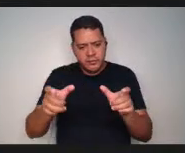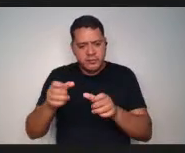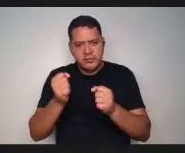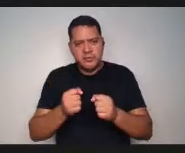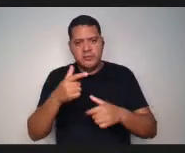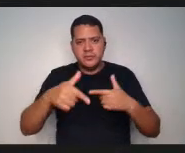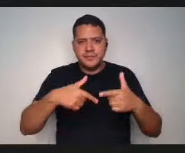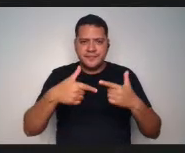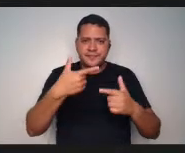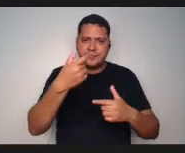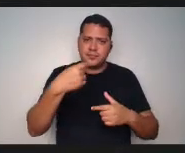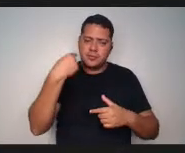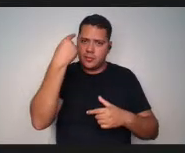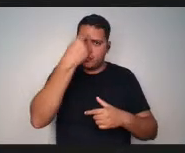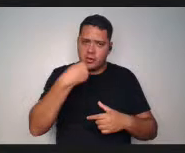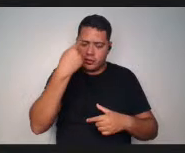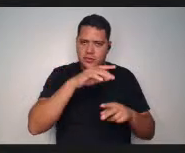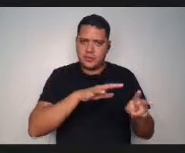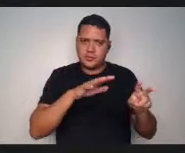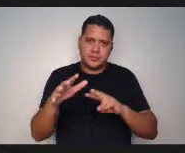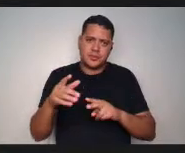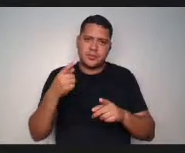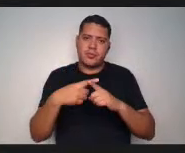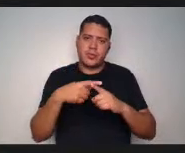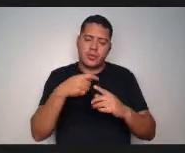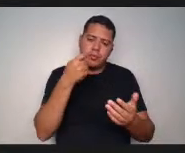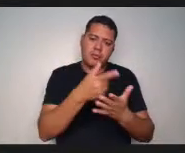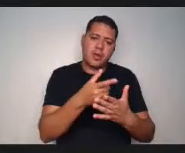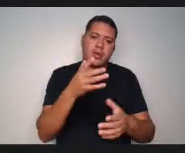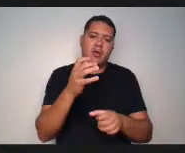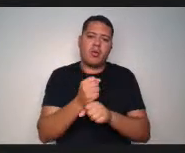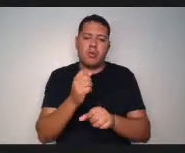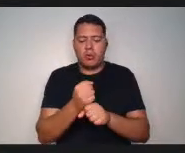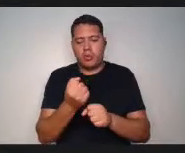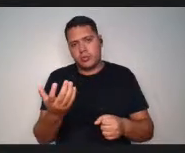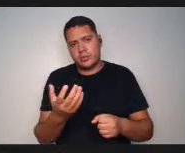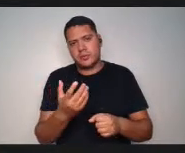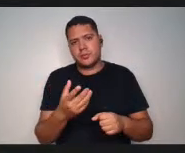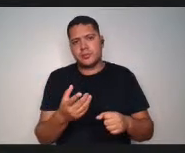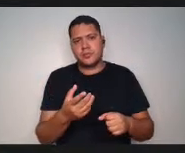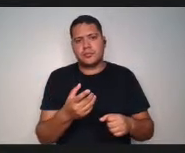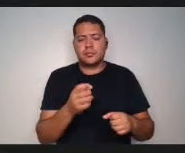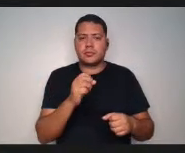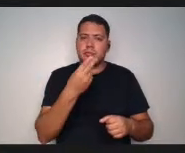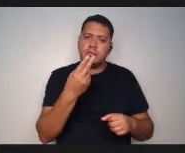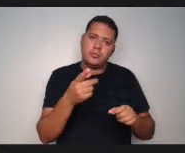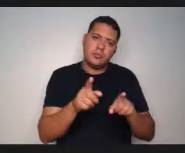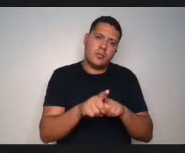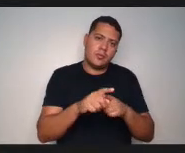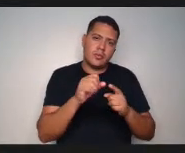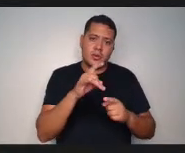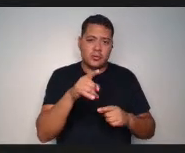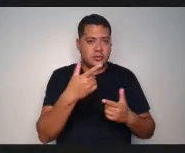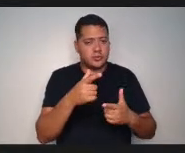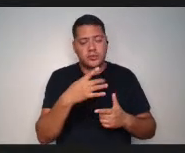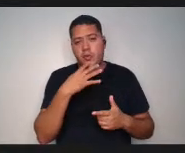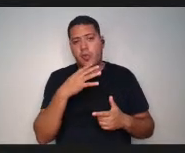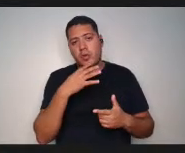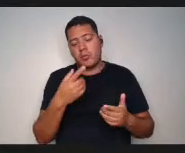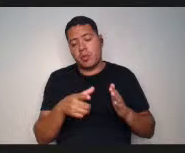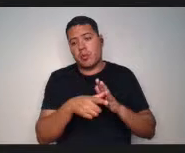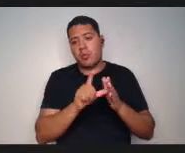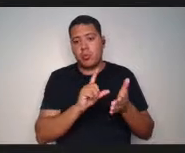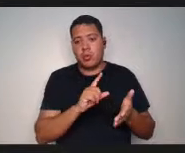childcare and family time. When you don't have advance notice of your schedule, that's very difficult. Vacant jobs were